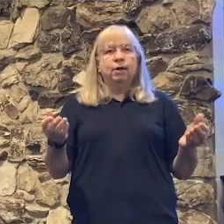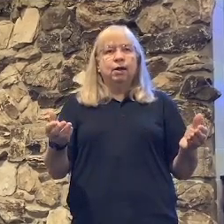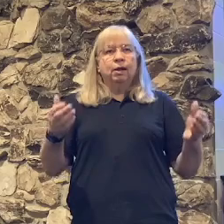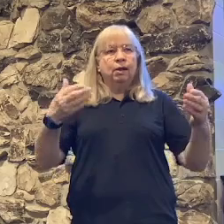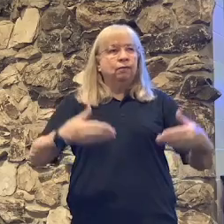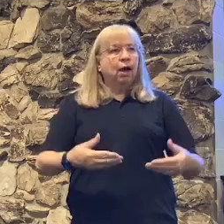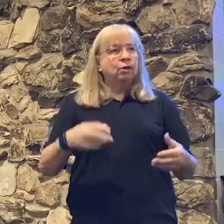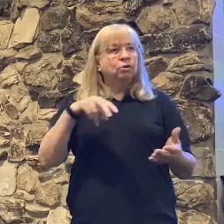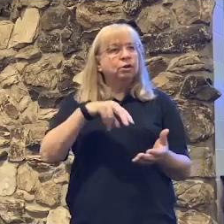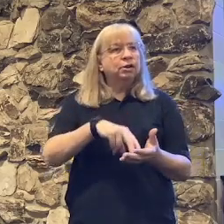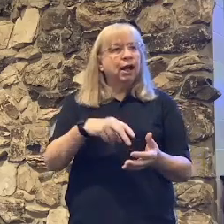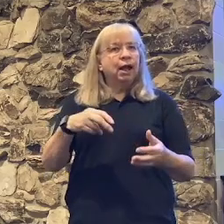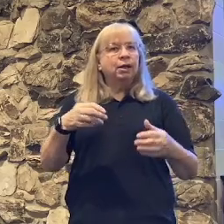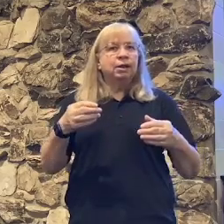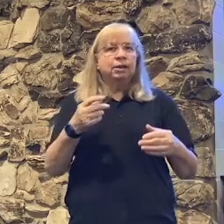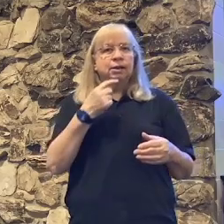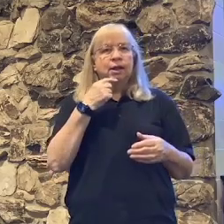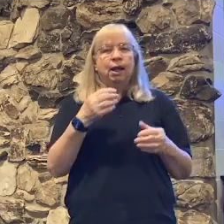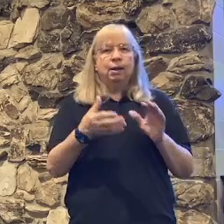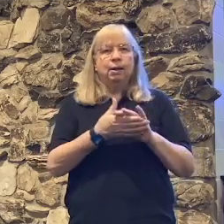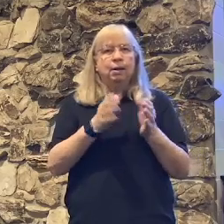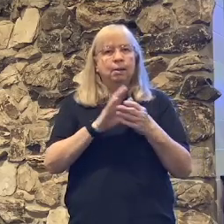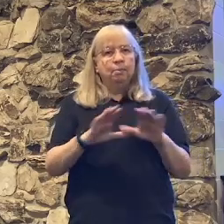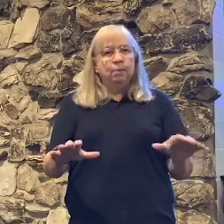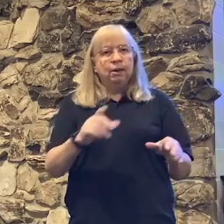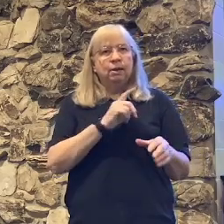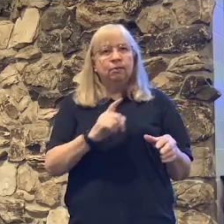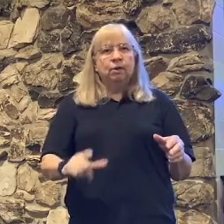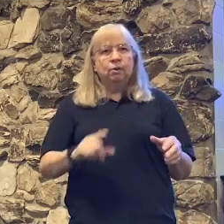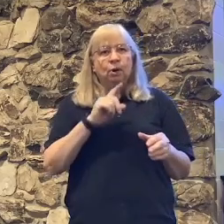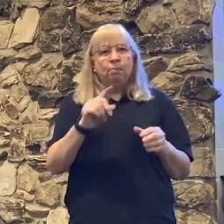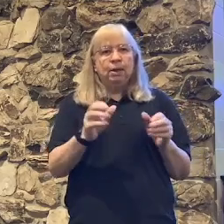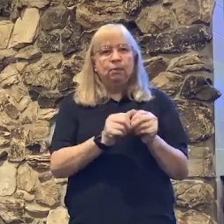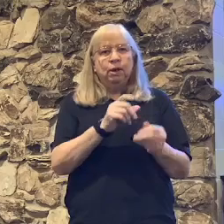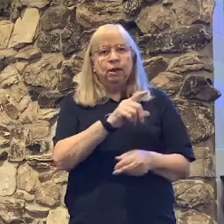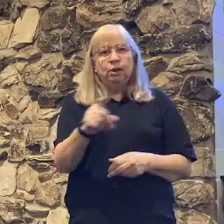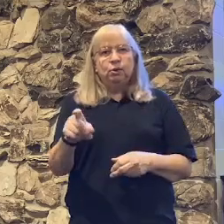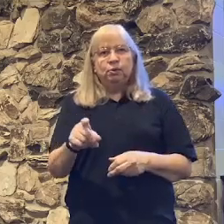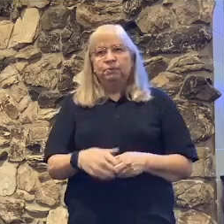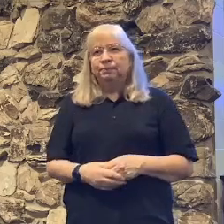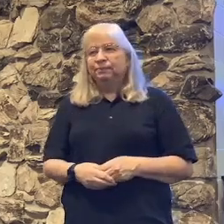greet each other with peace of the Lord be with you.